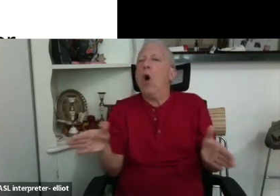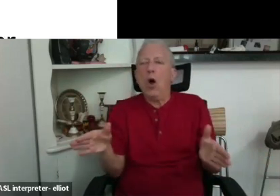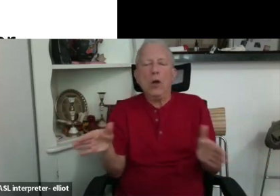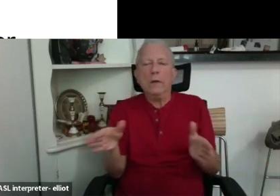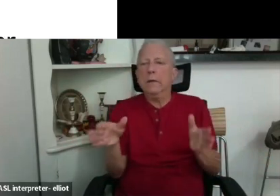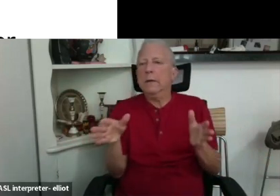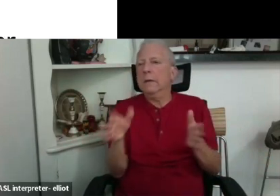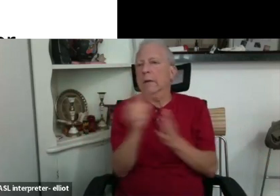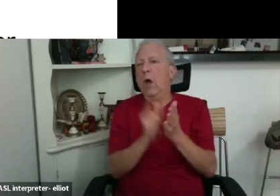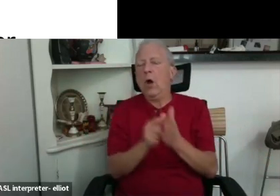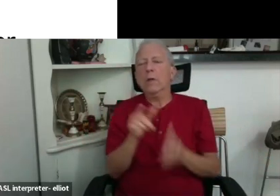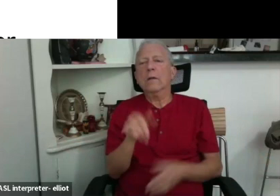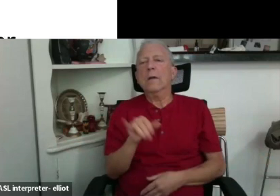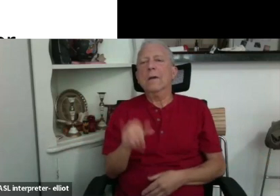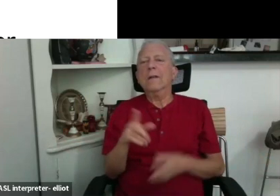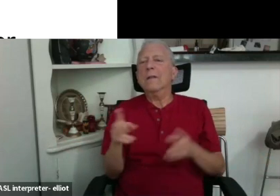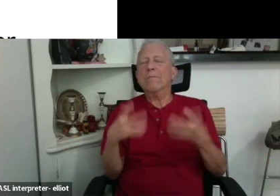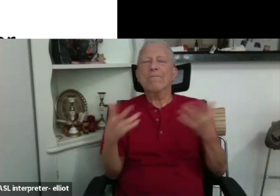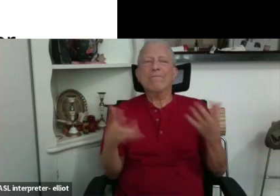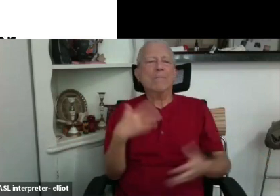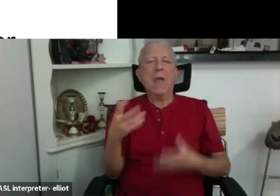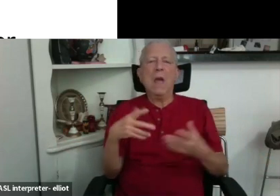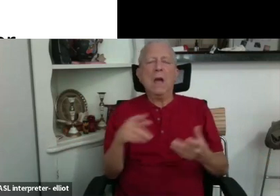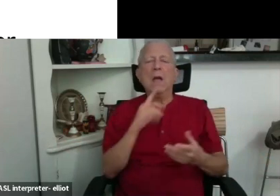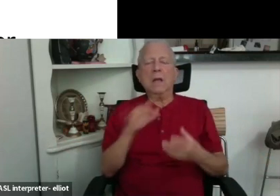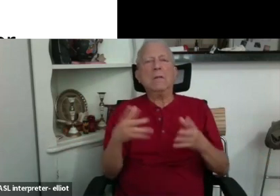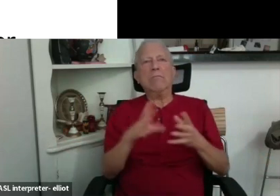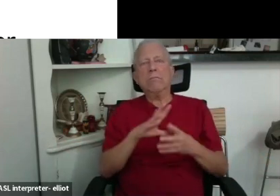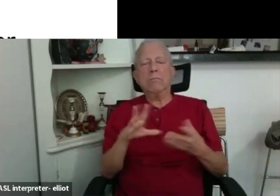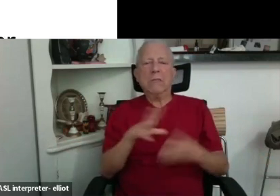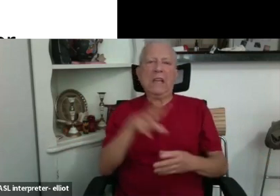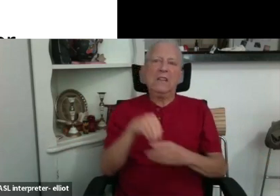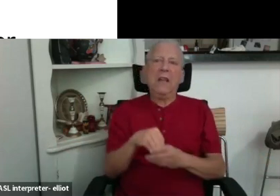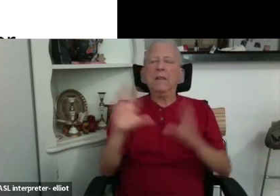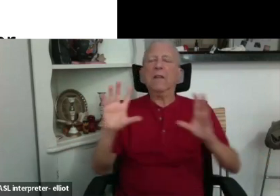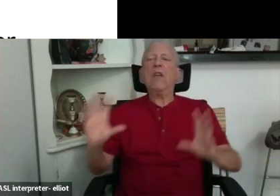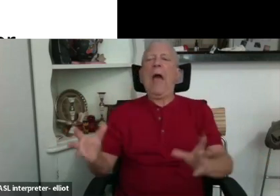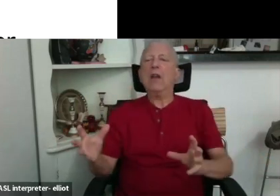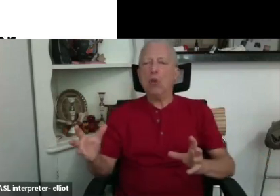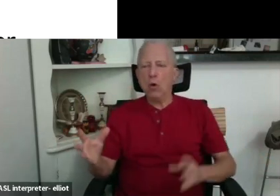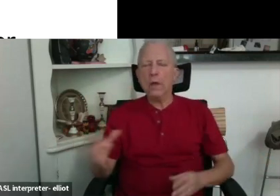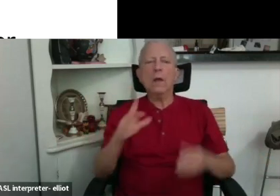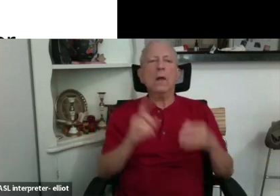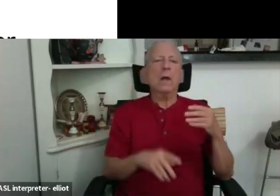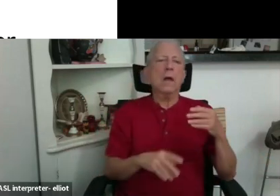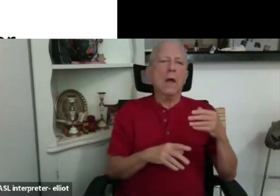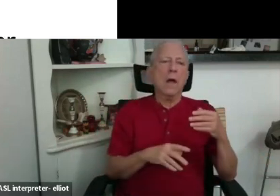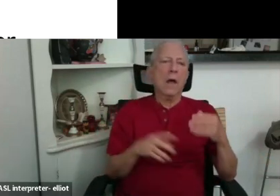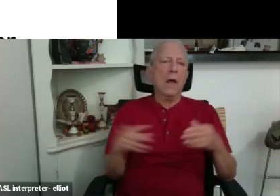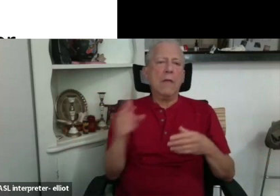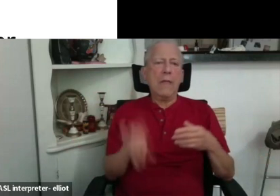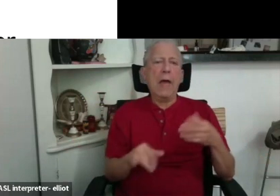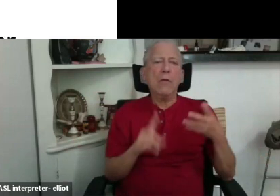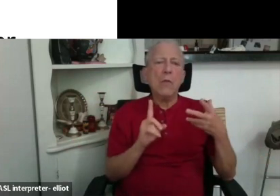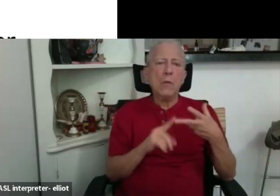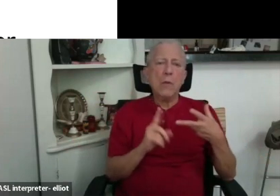yeah, it is like a an expansive category. And then the third